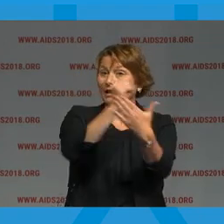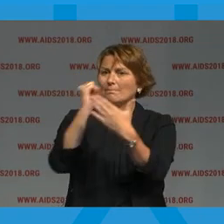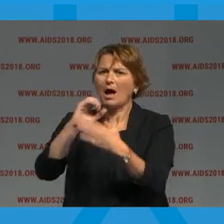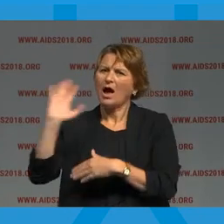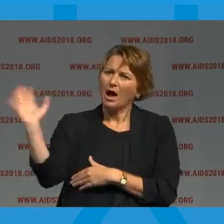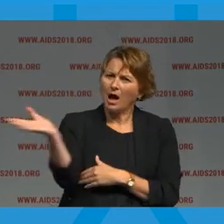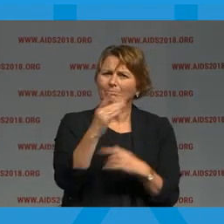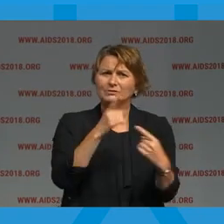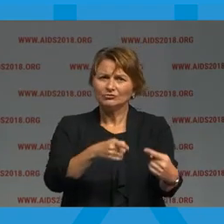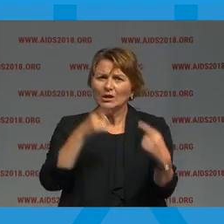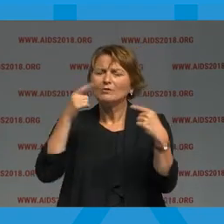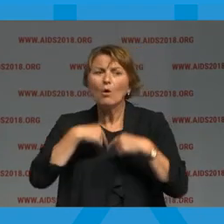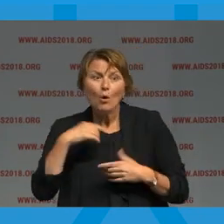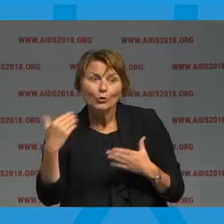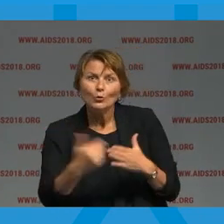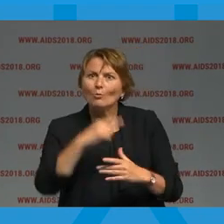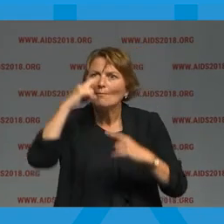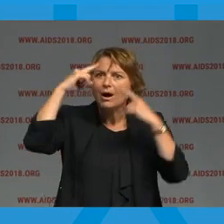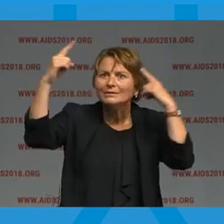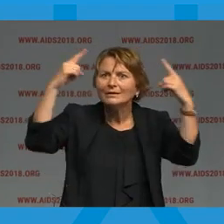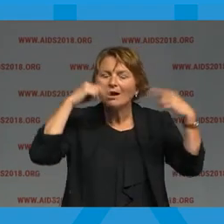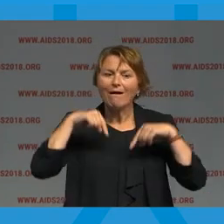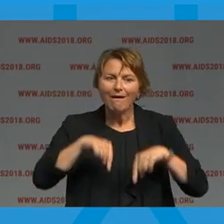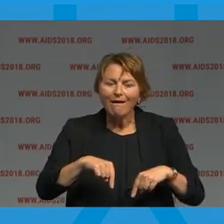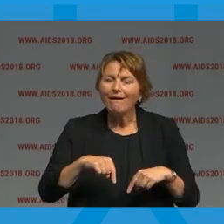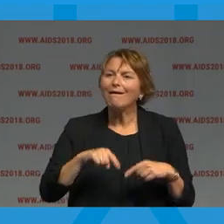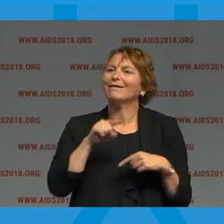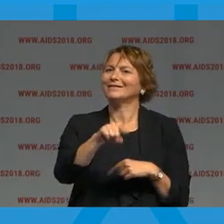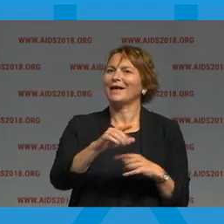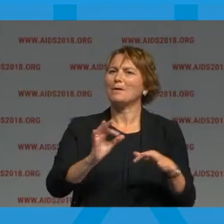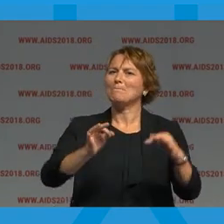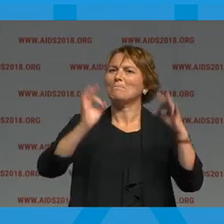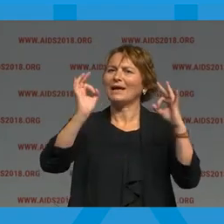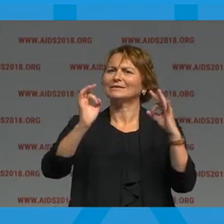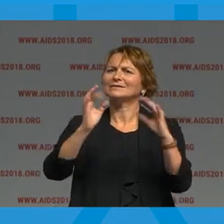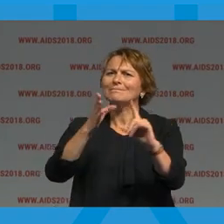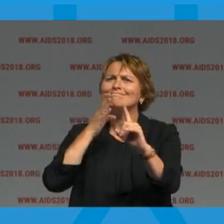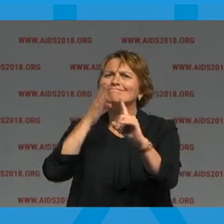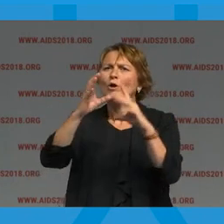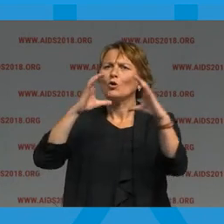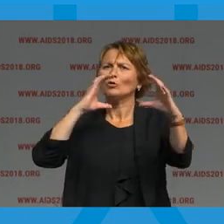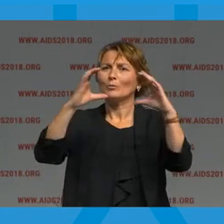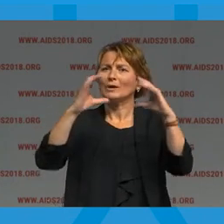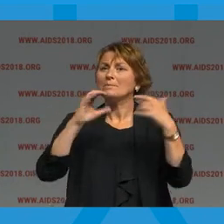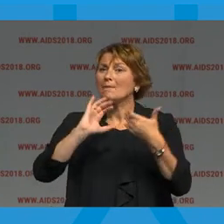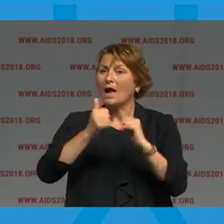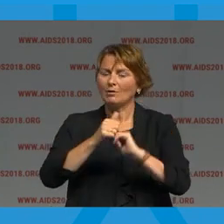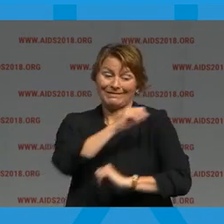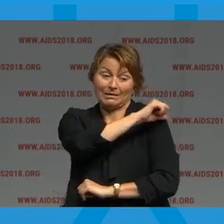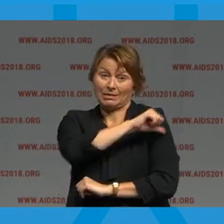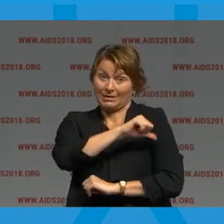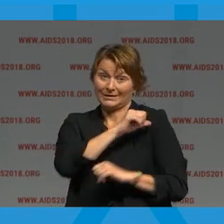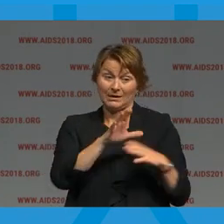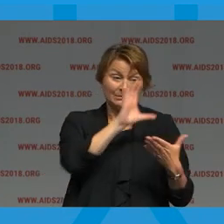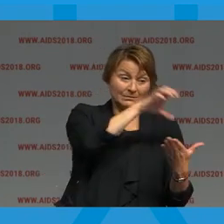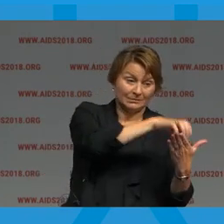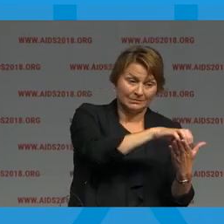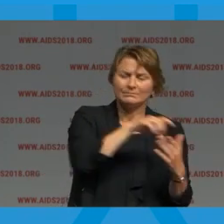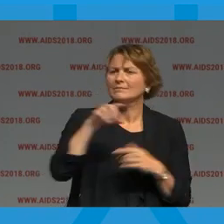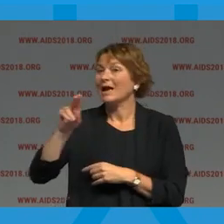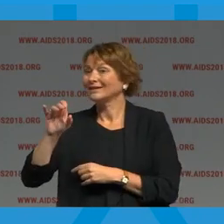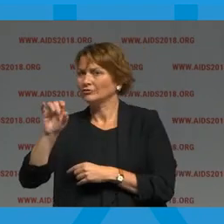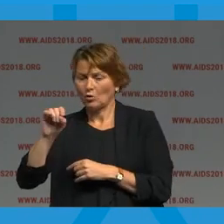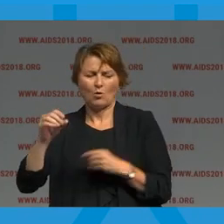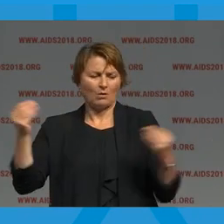digital innovations that enable better communication between clinics and NGOs in